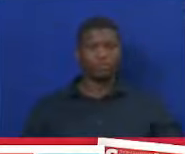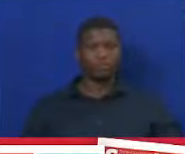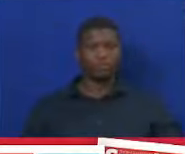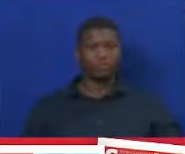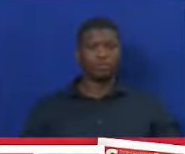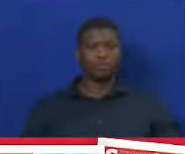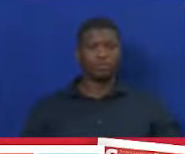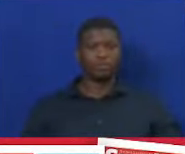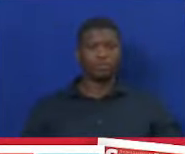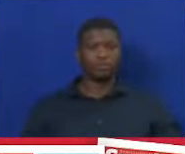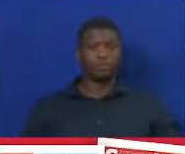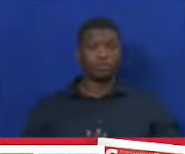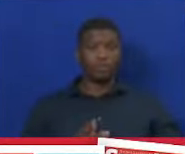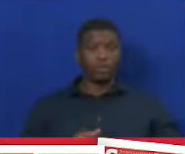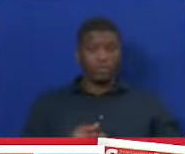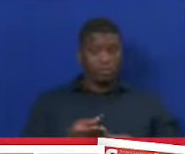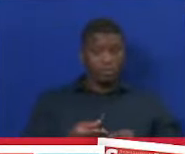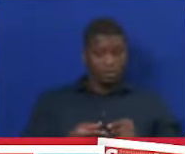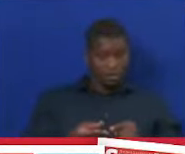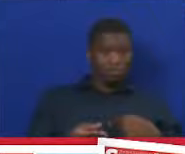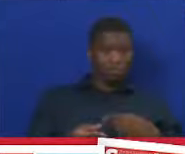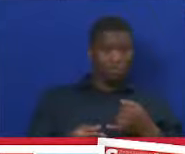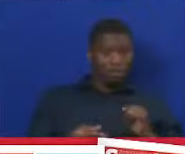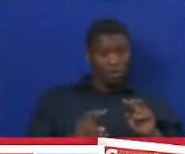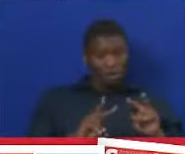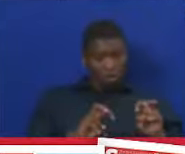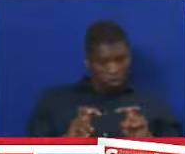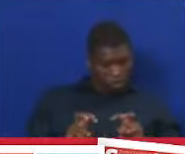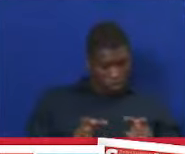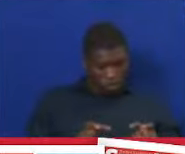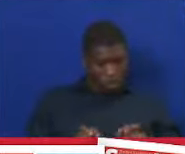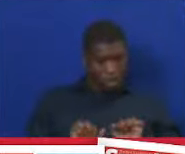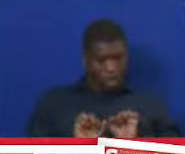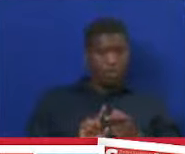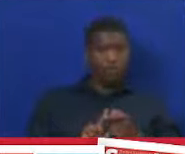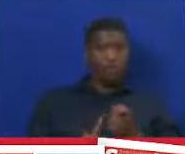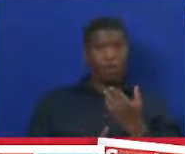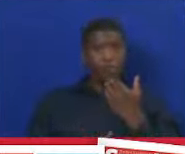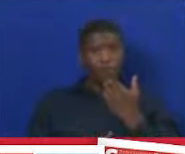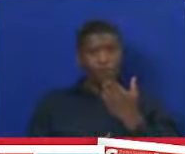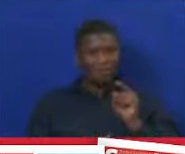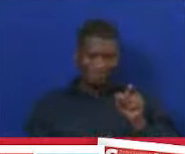investigating are GCI Ops dockets.